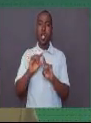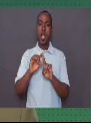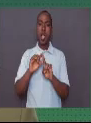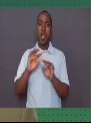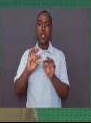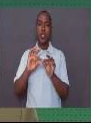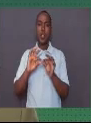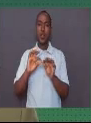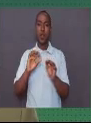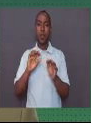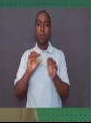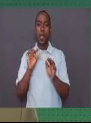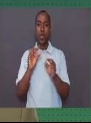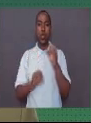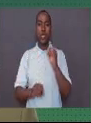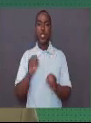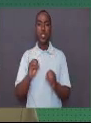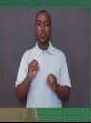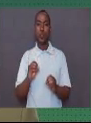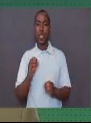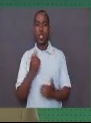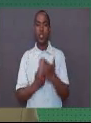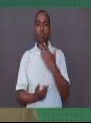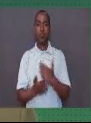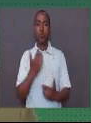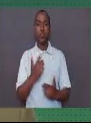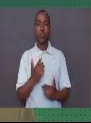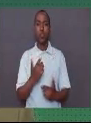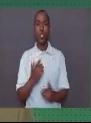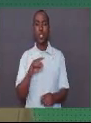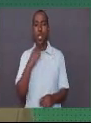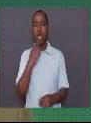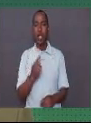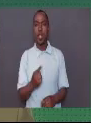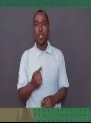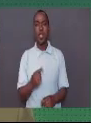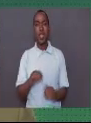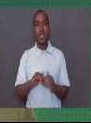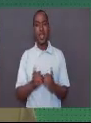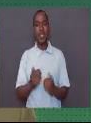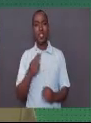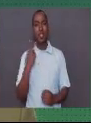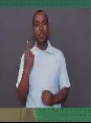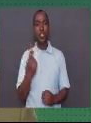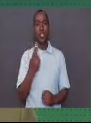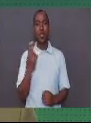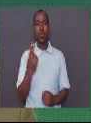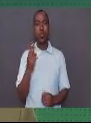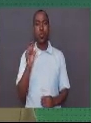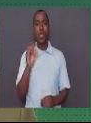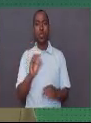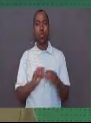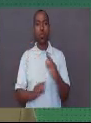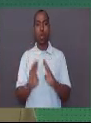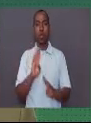the microorganisms and talk about how they are useful in